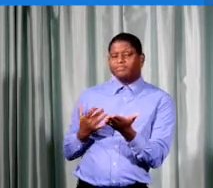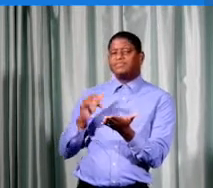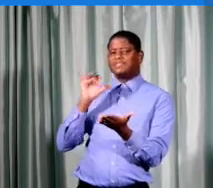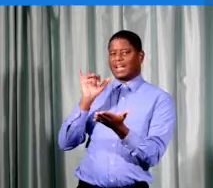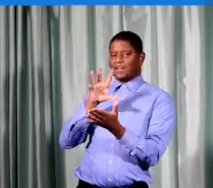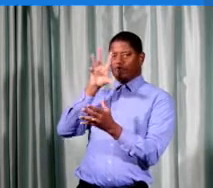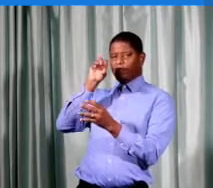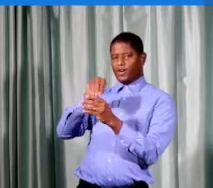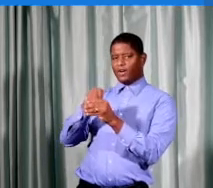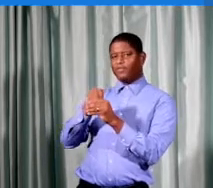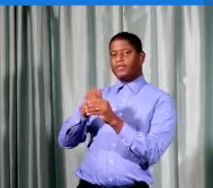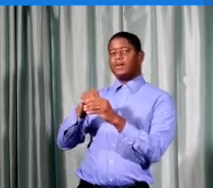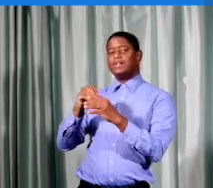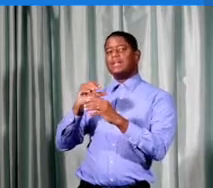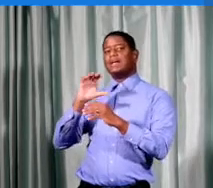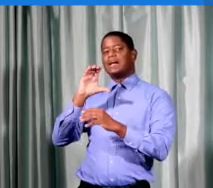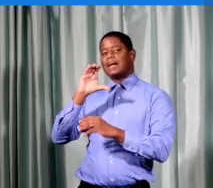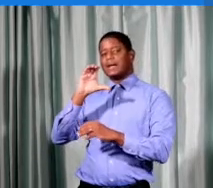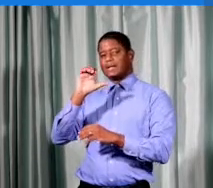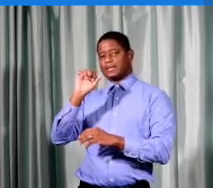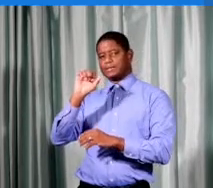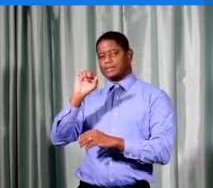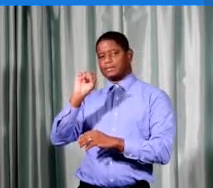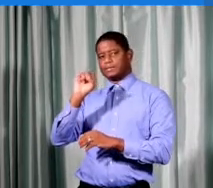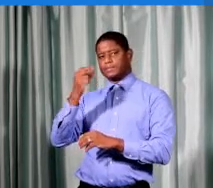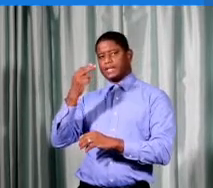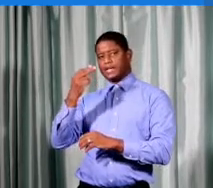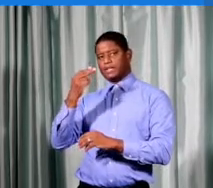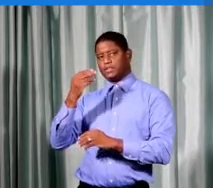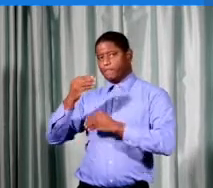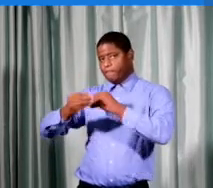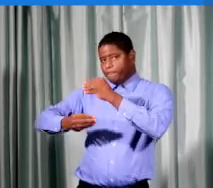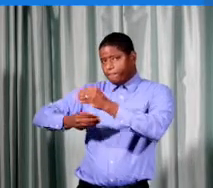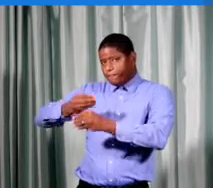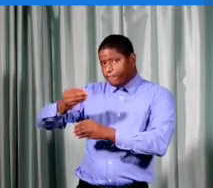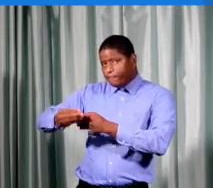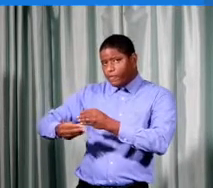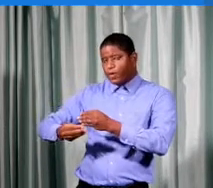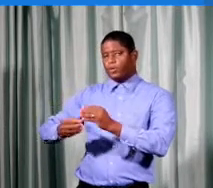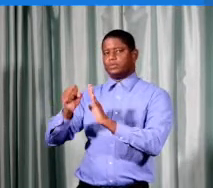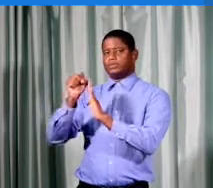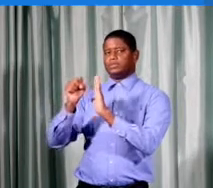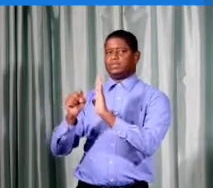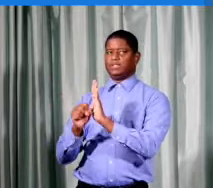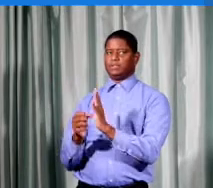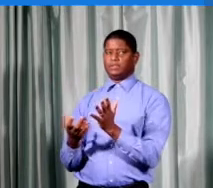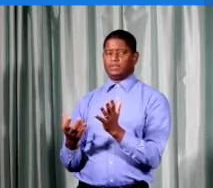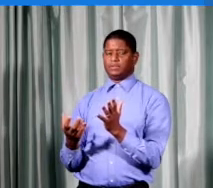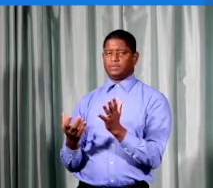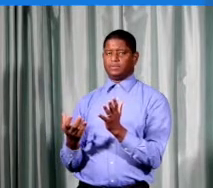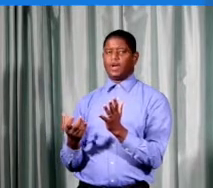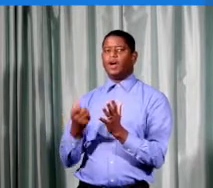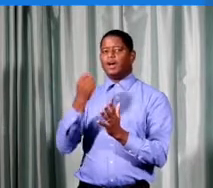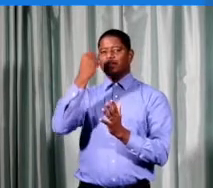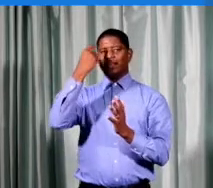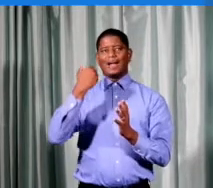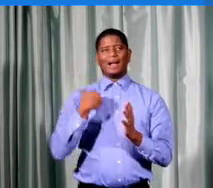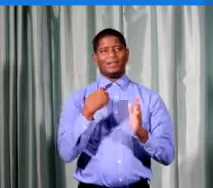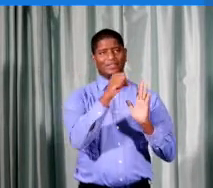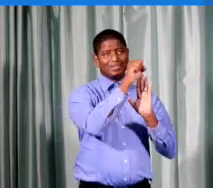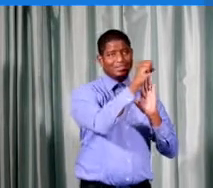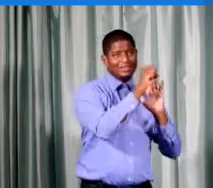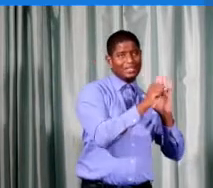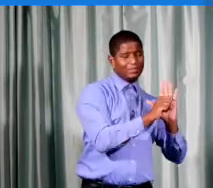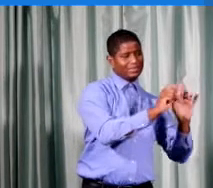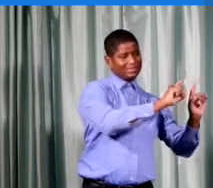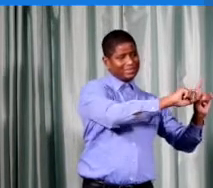that tells you about profit, income statement, statement of comprehensive income, and you have the